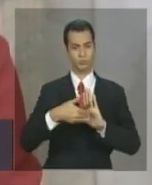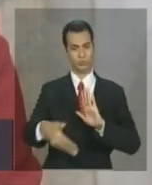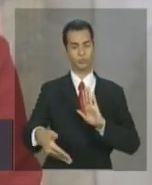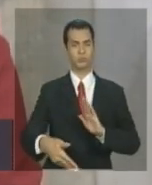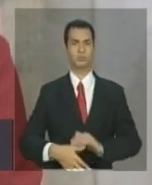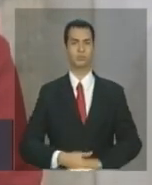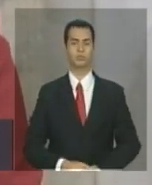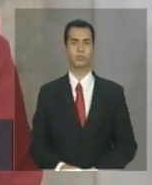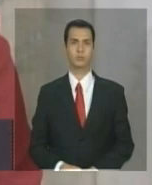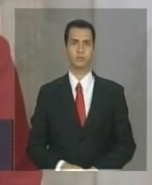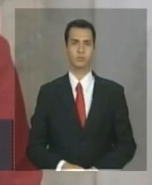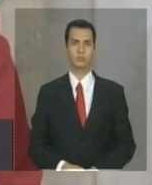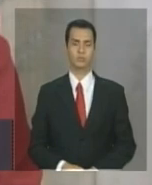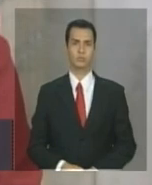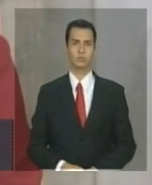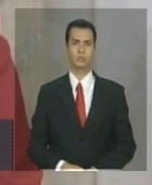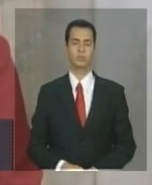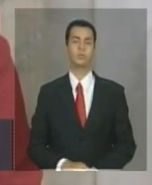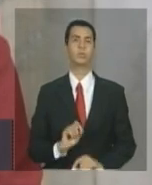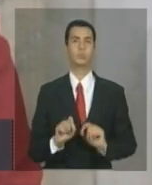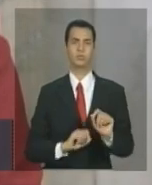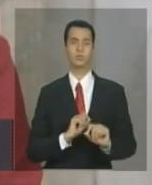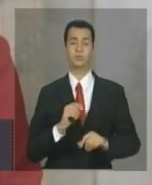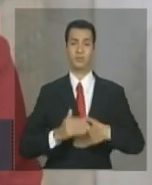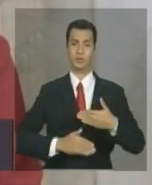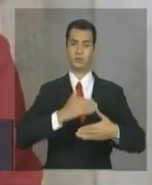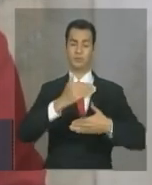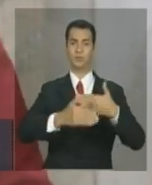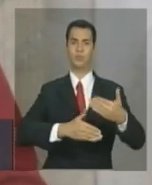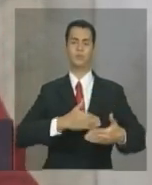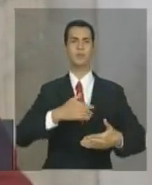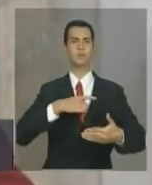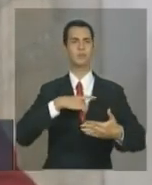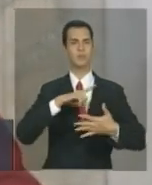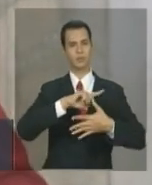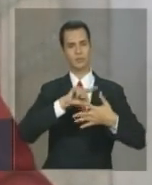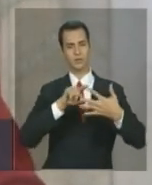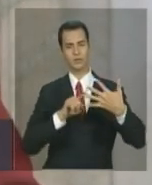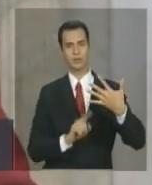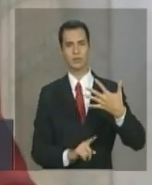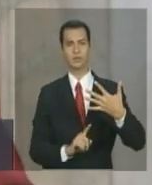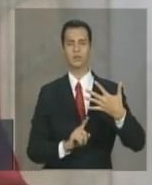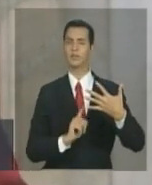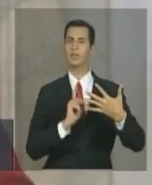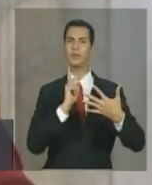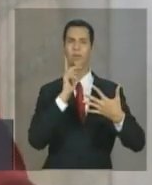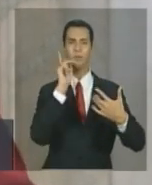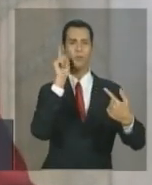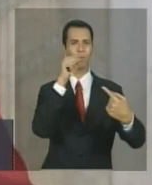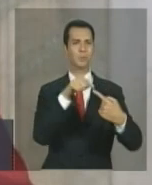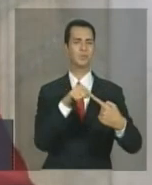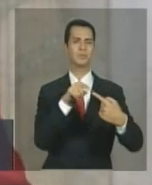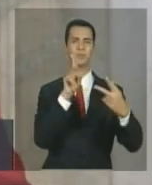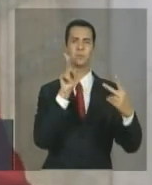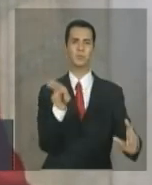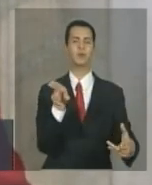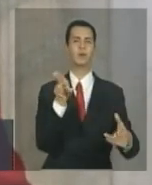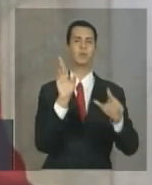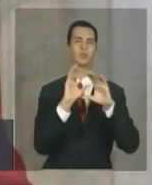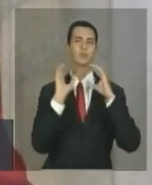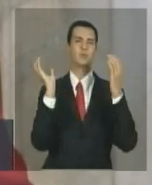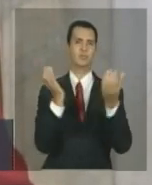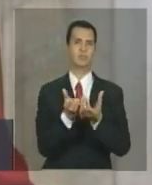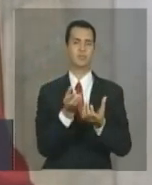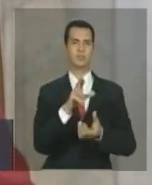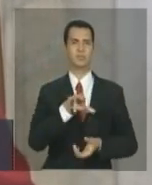century, que se caracterize. The kind of development that is ultimately como é o tema da Rio Mais 20. Marked by elements such as,